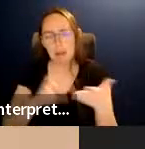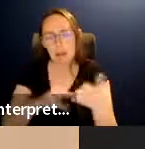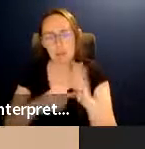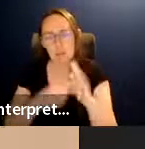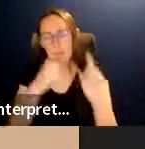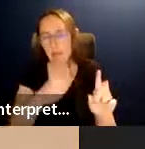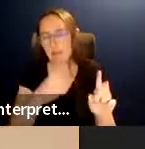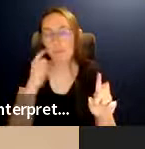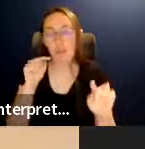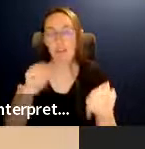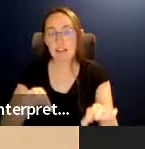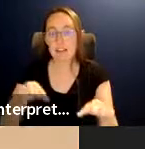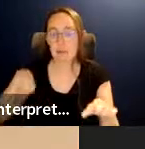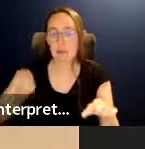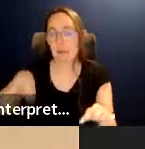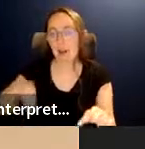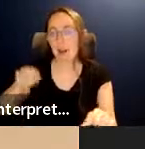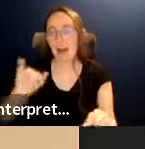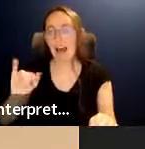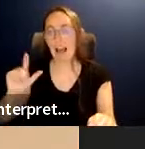Eileen.